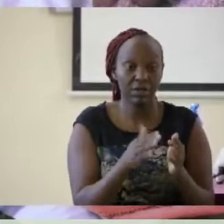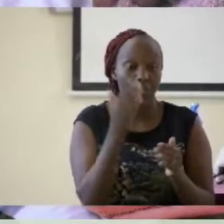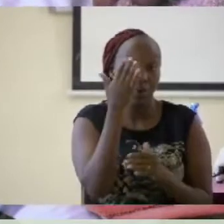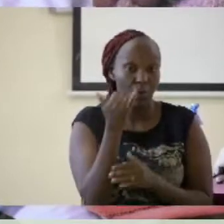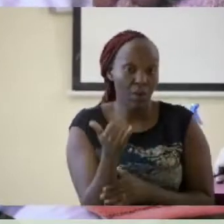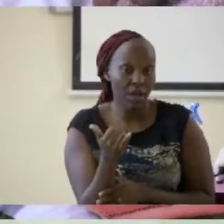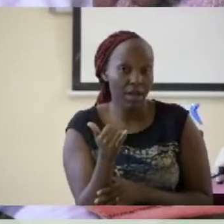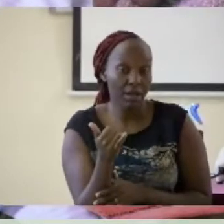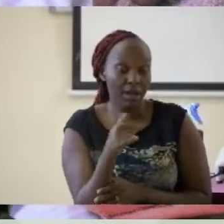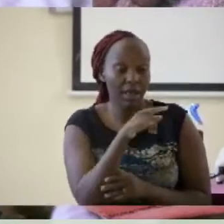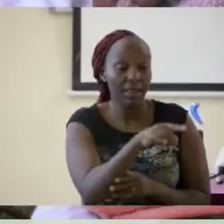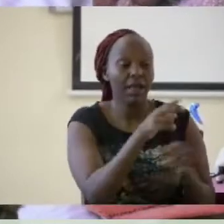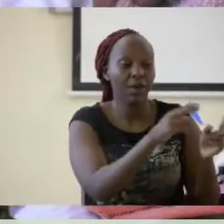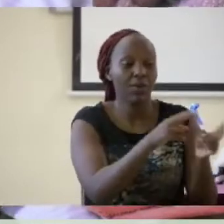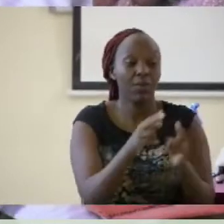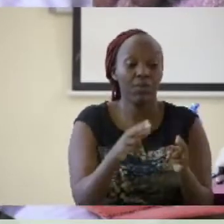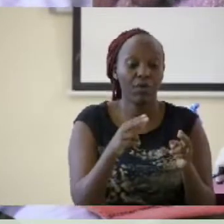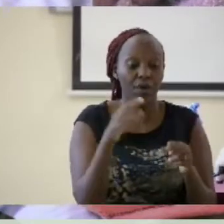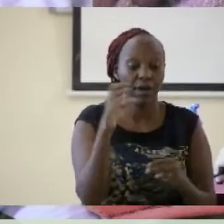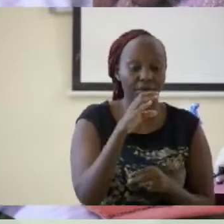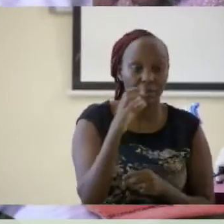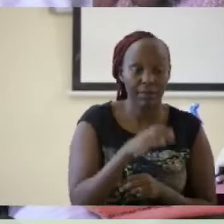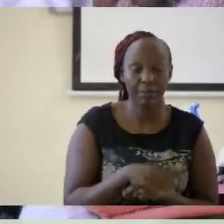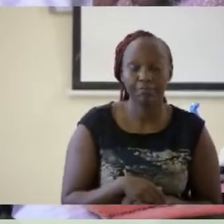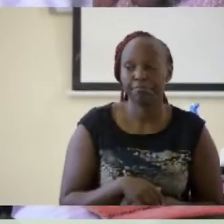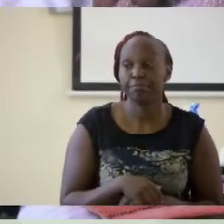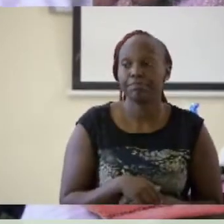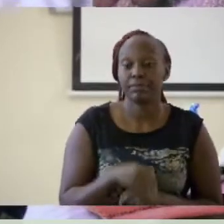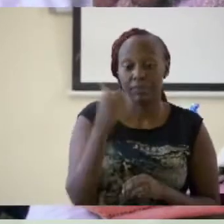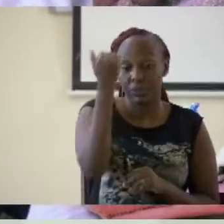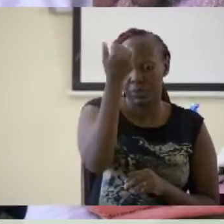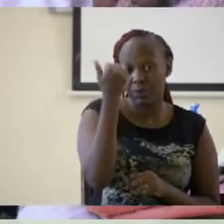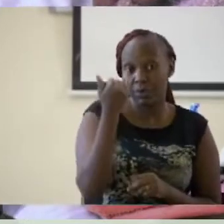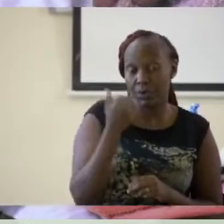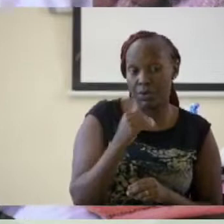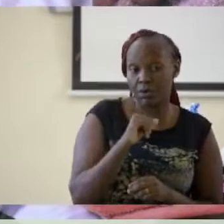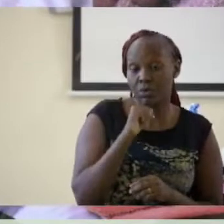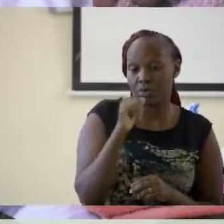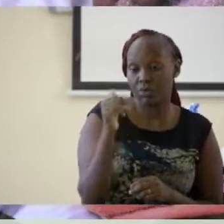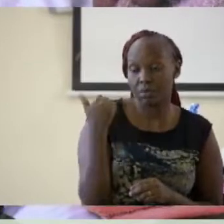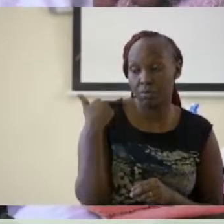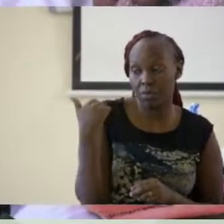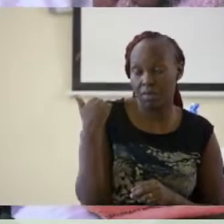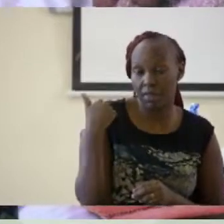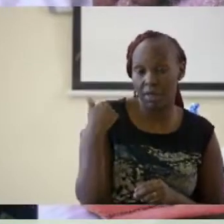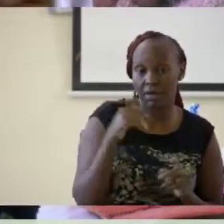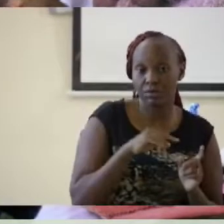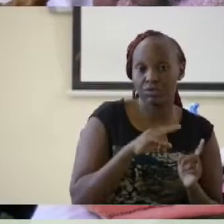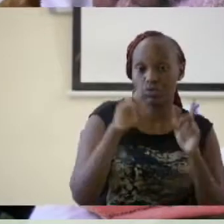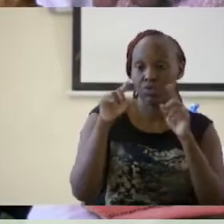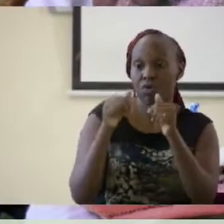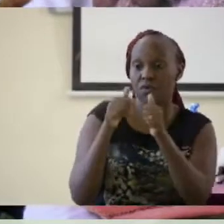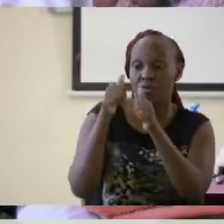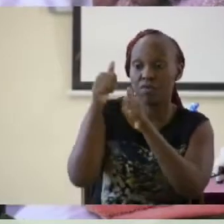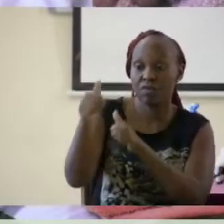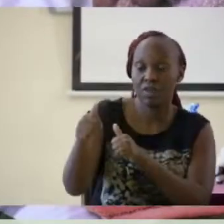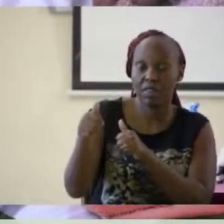because they are the common customers. And the court does not bother itself to go further